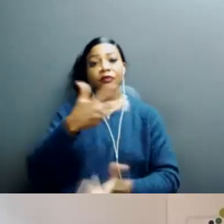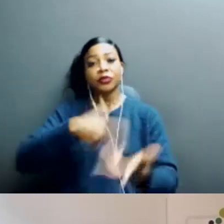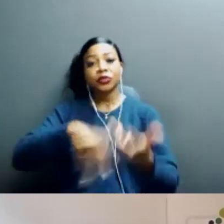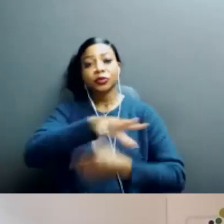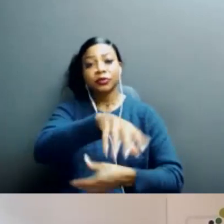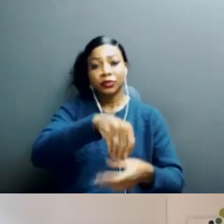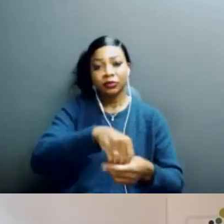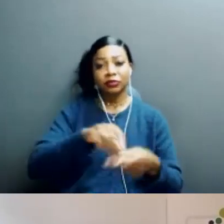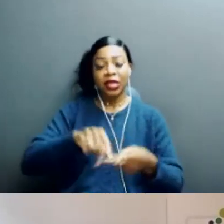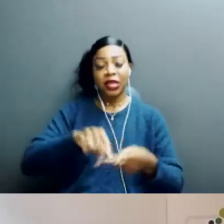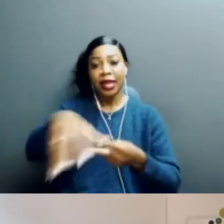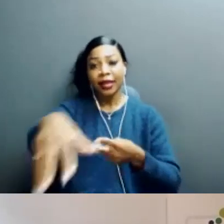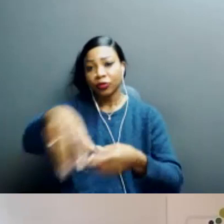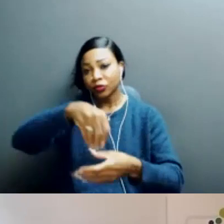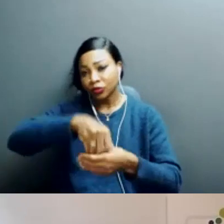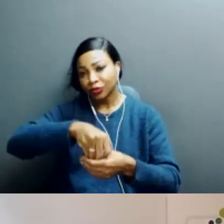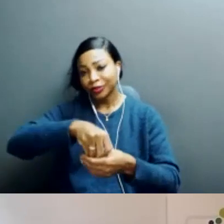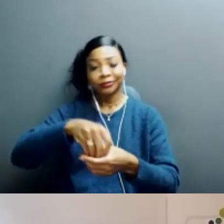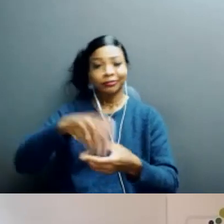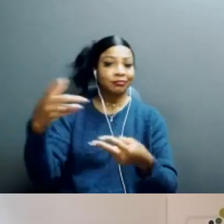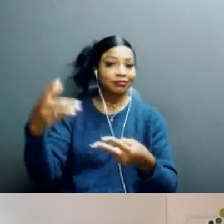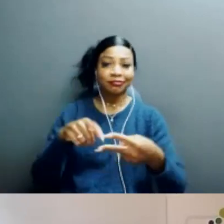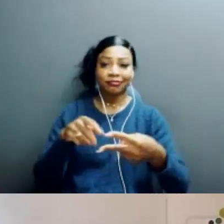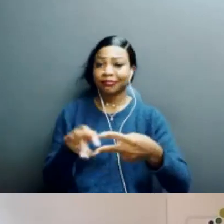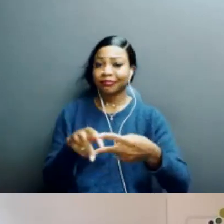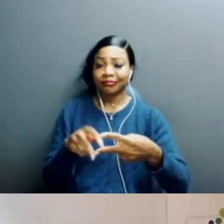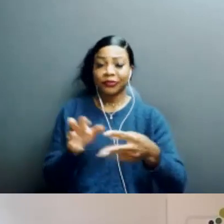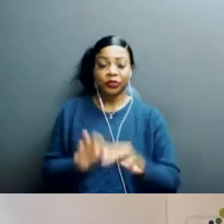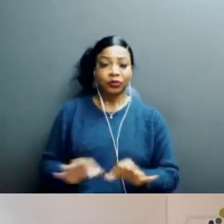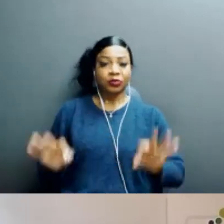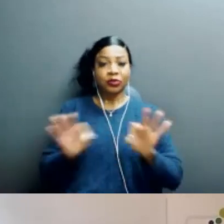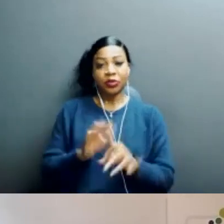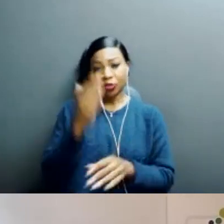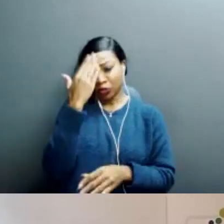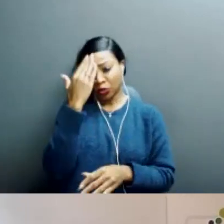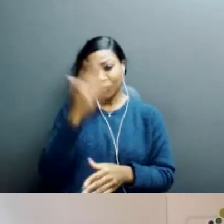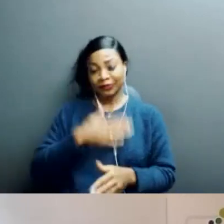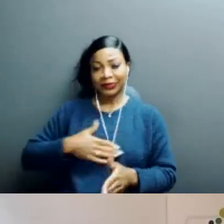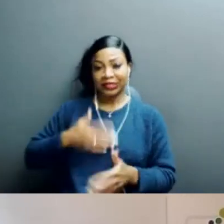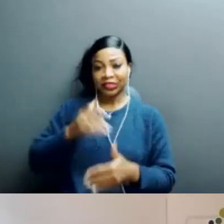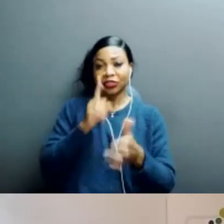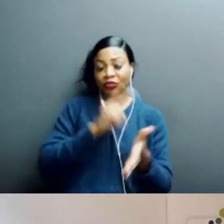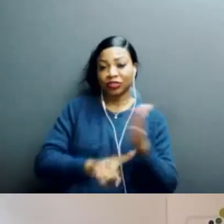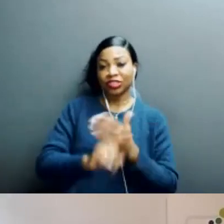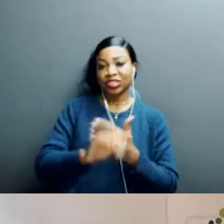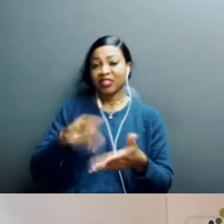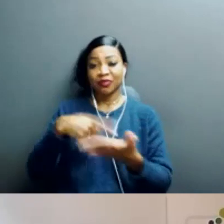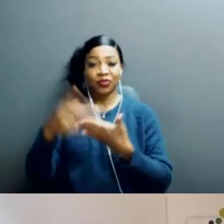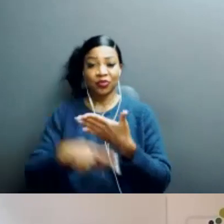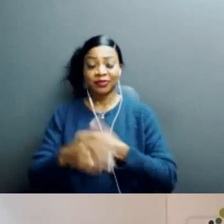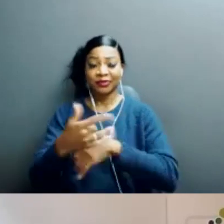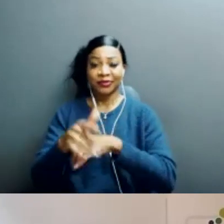inclusion so um yeah check out some of the the programs that are available thank you Emily